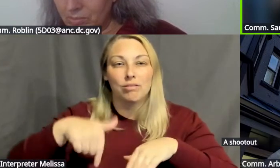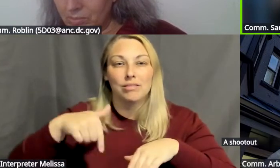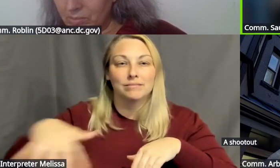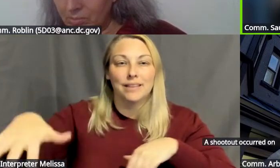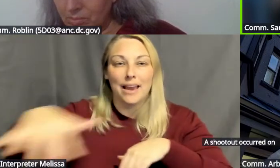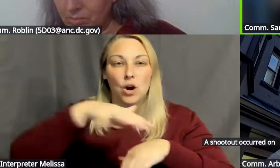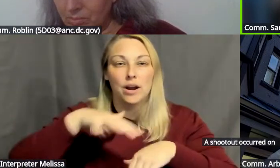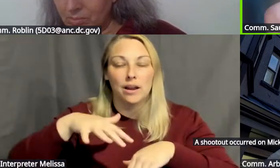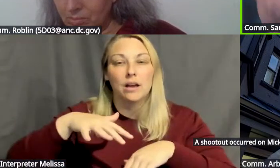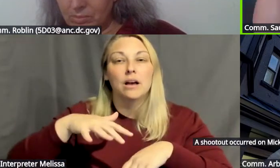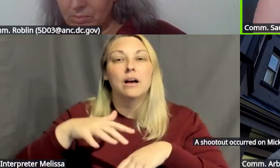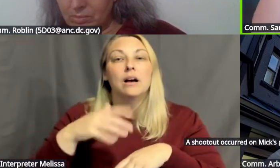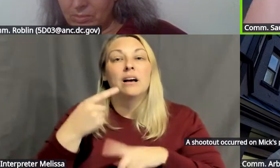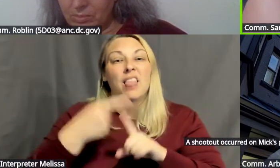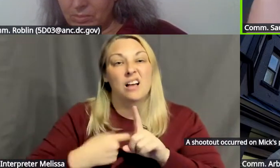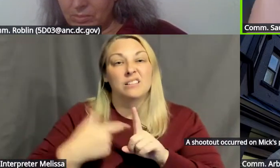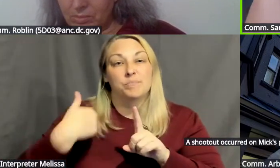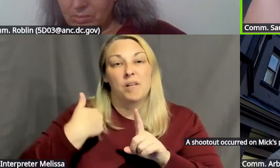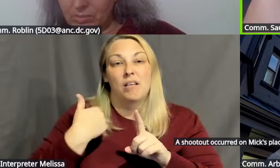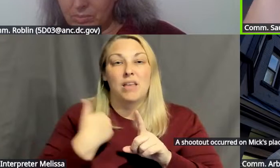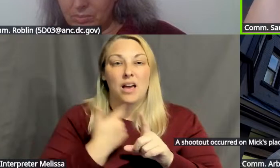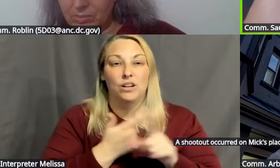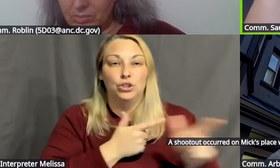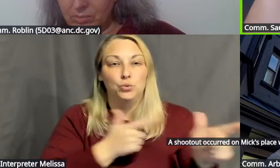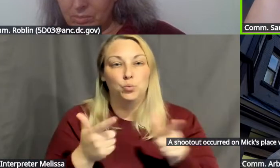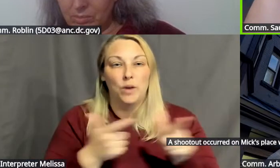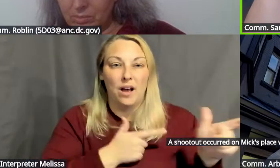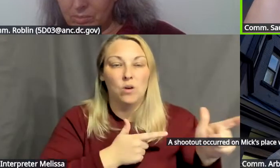Place, where over 17